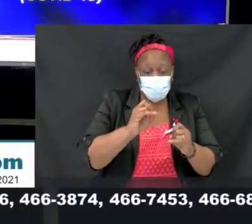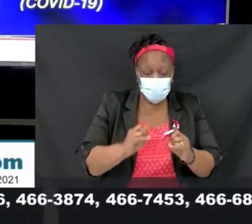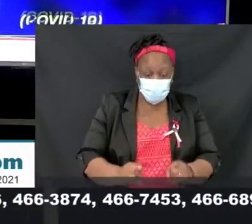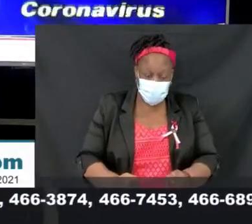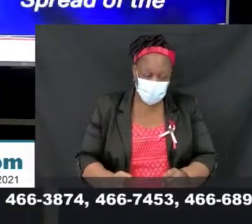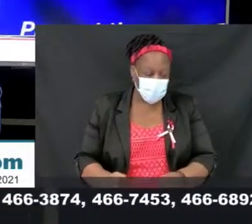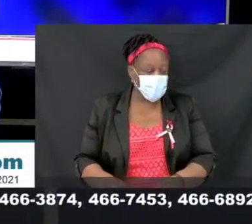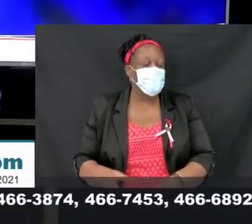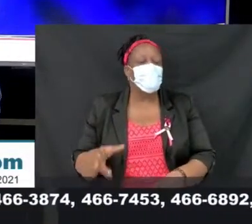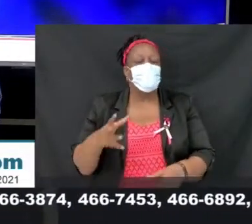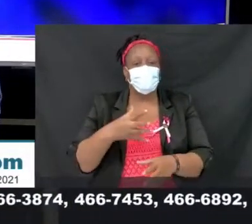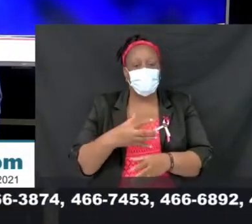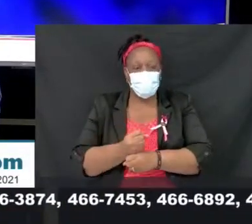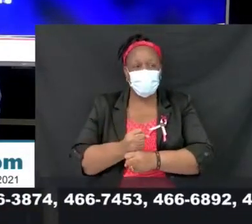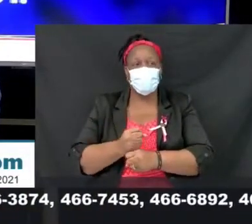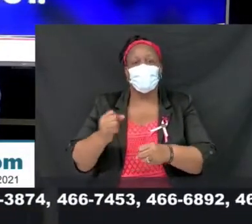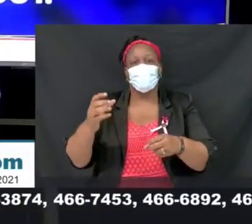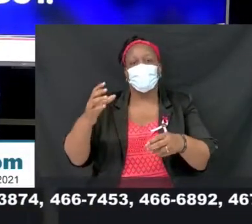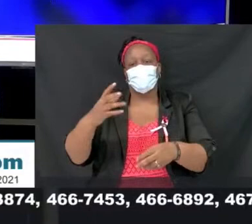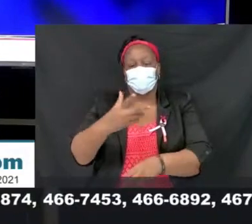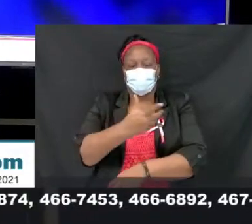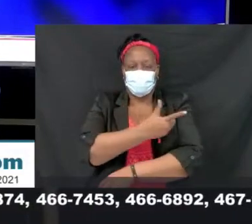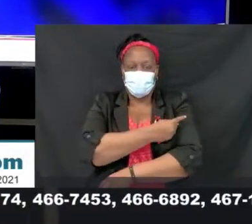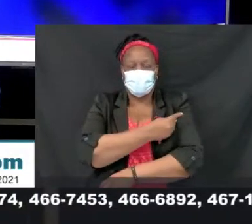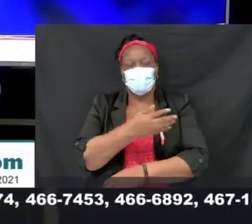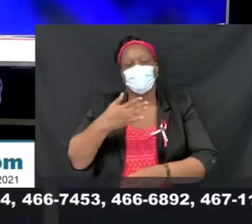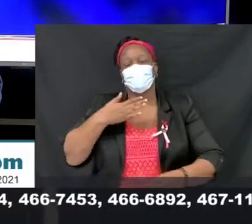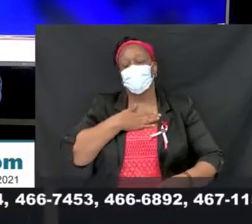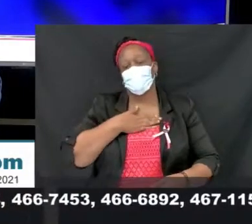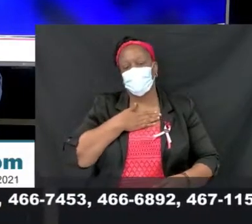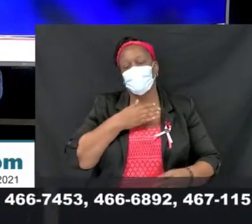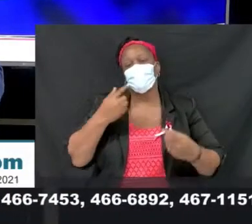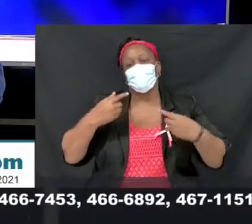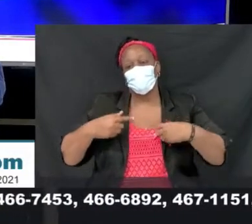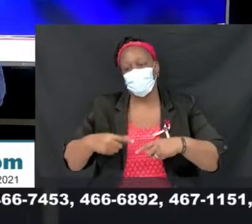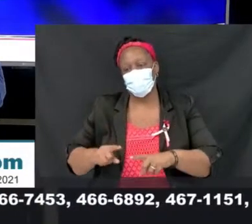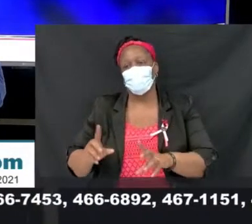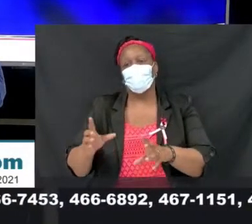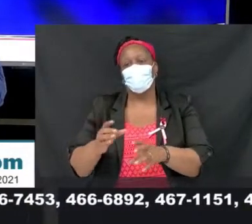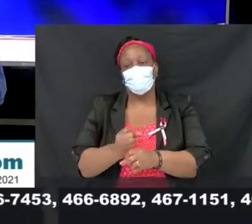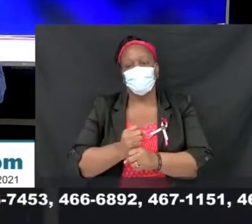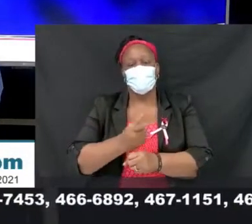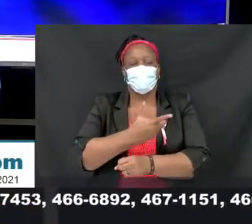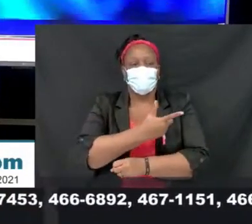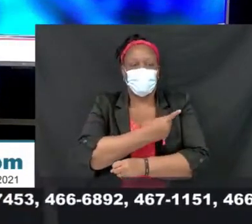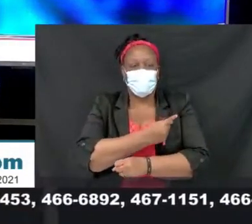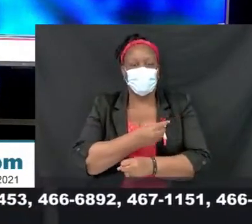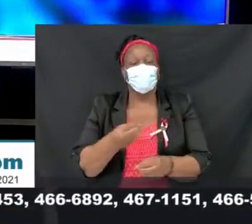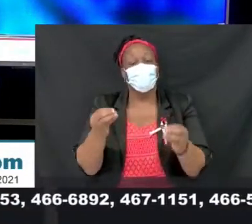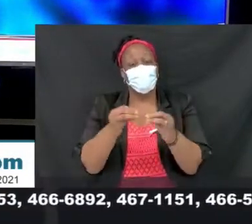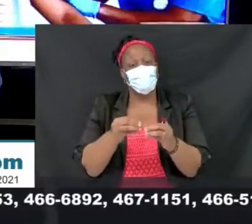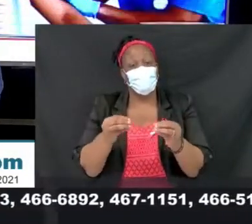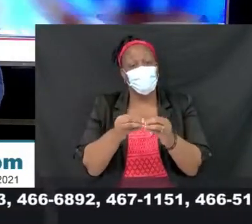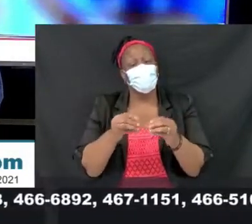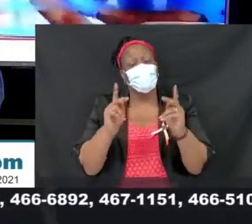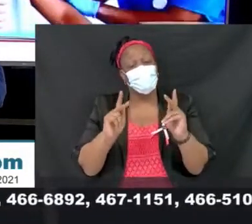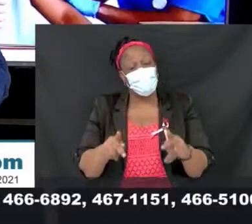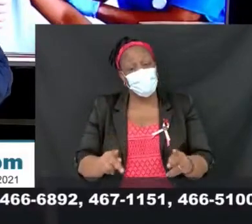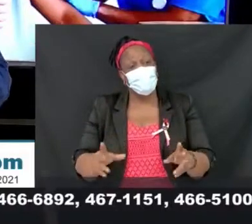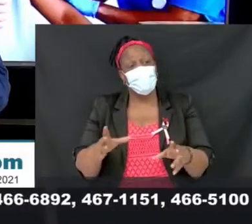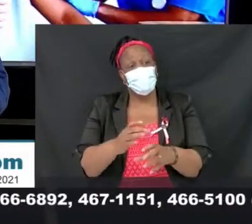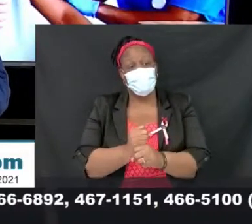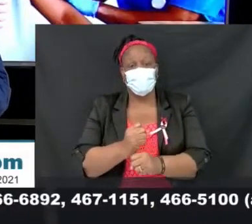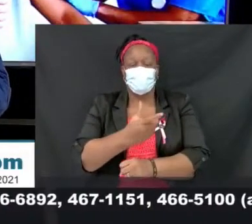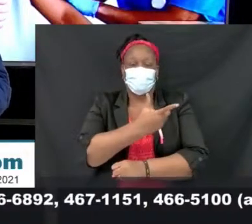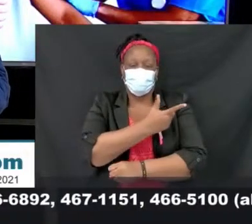how we move the country in a different direction from there on. We see right now that in the UK, according to the BBC, there's